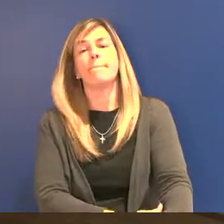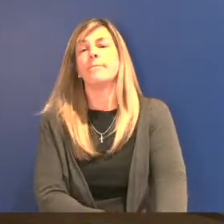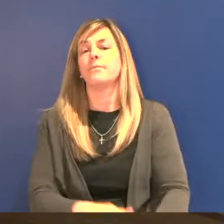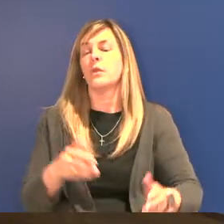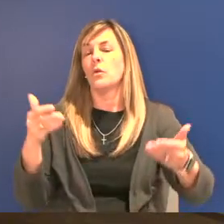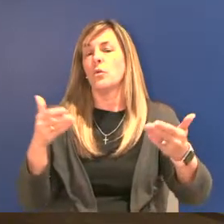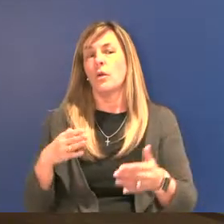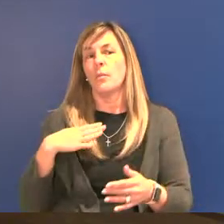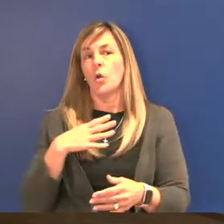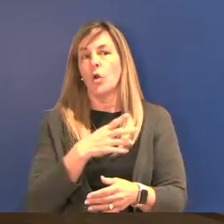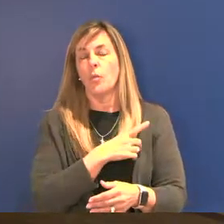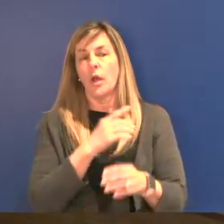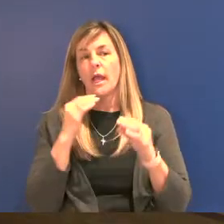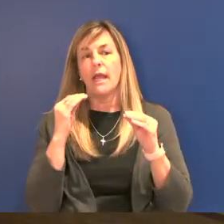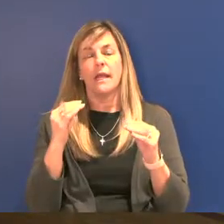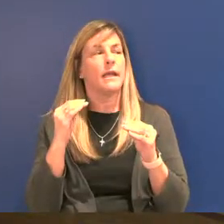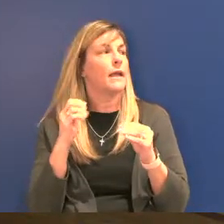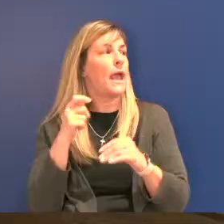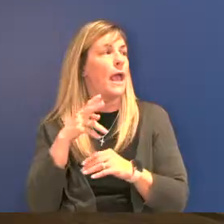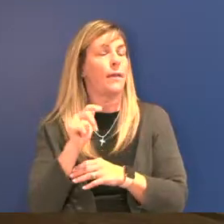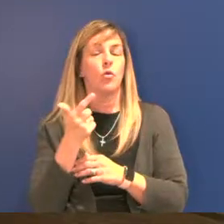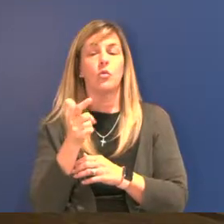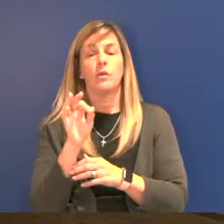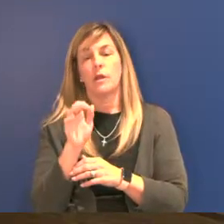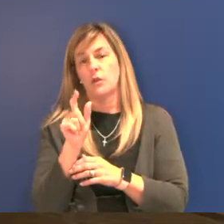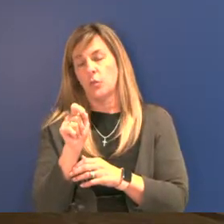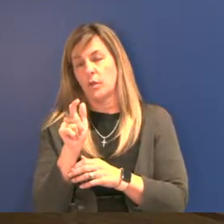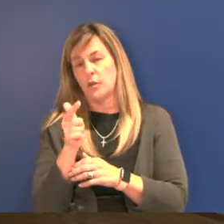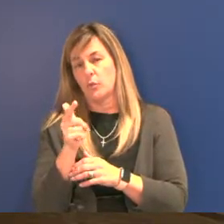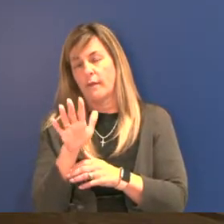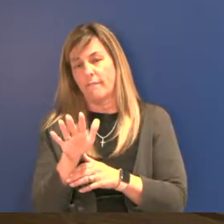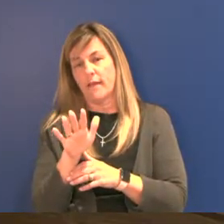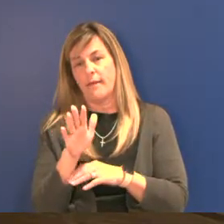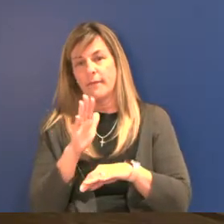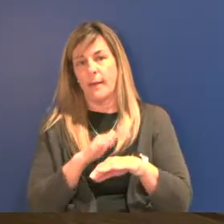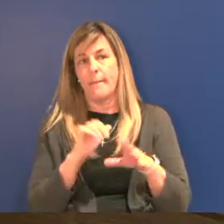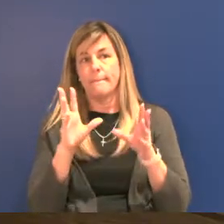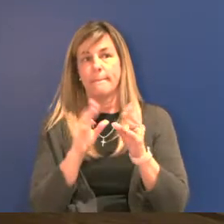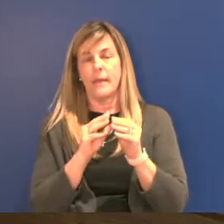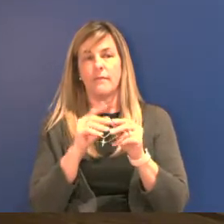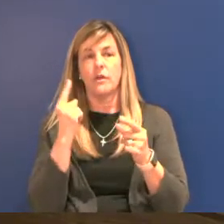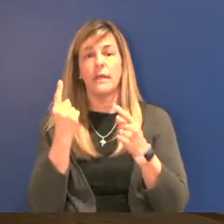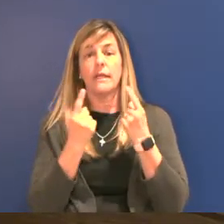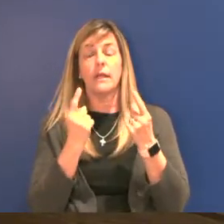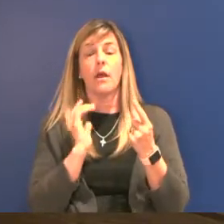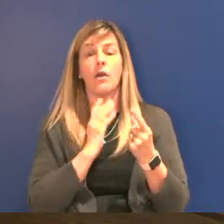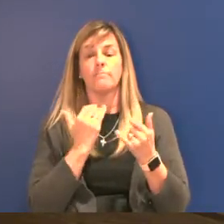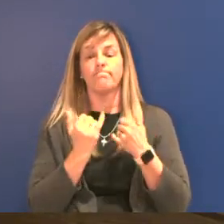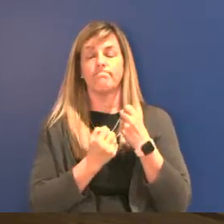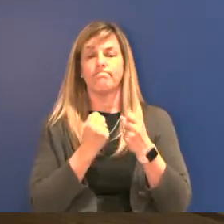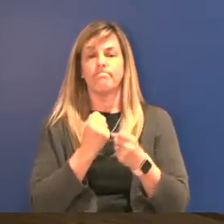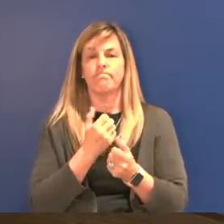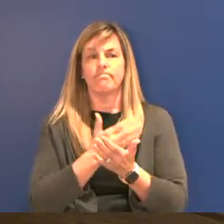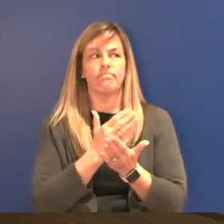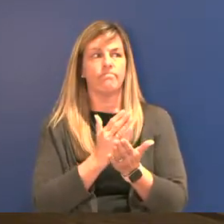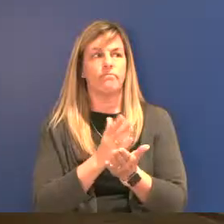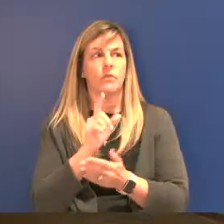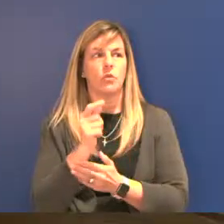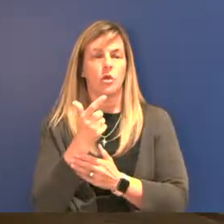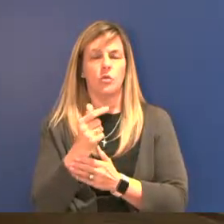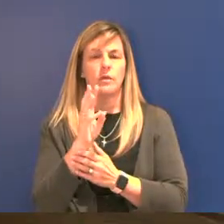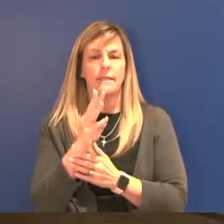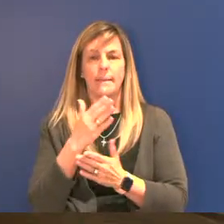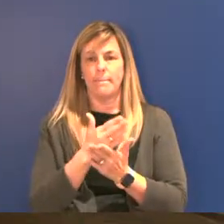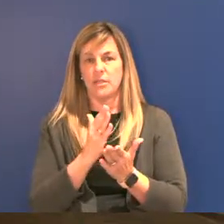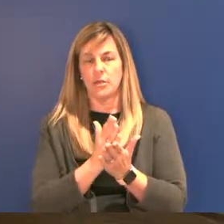Welcome to the Board of Education's April 29, 2025 called meeting for consideration of our fiscal year 2026 budgets.